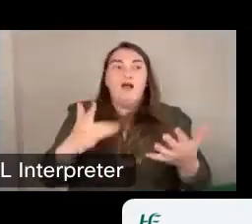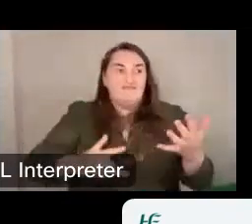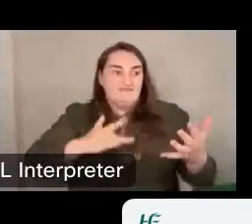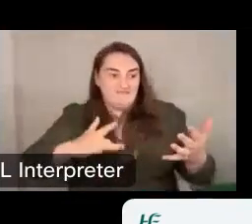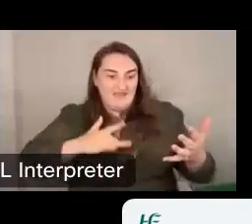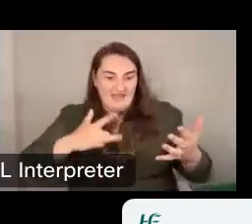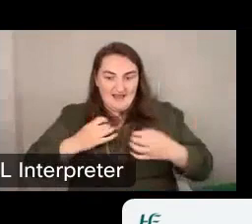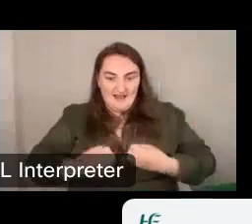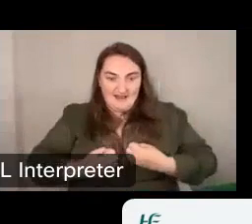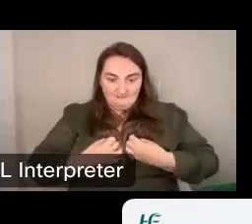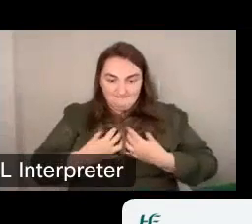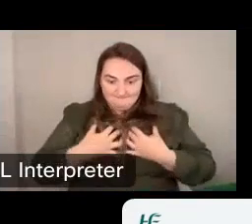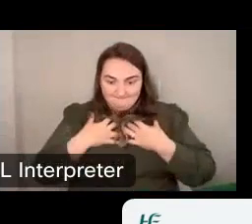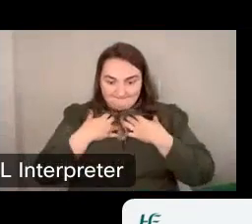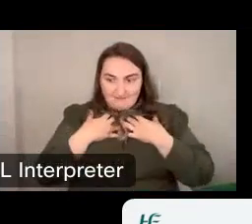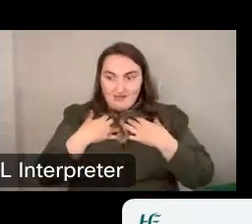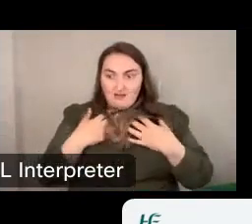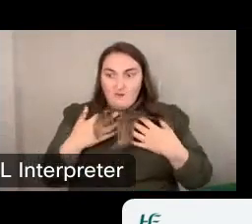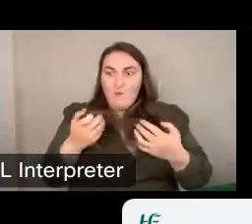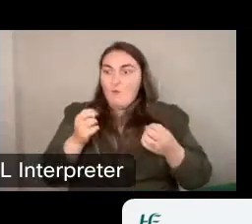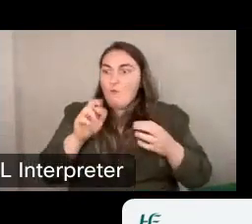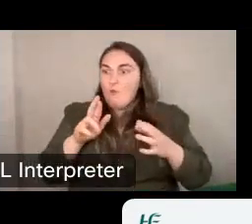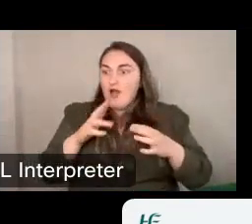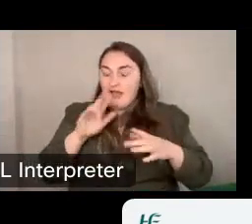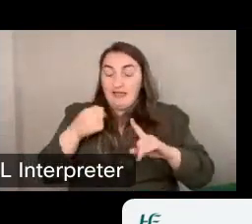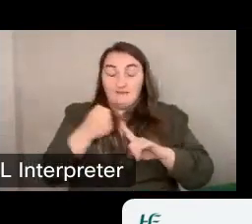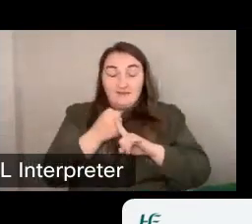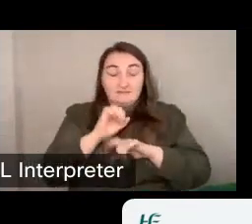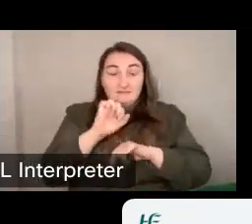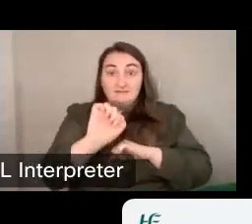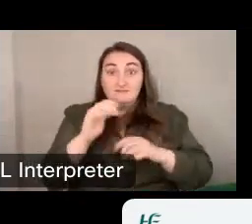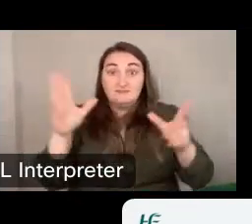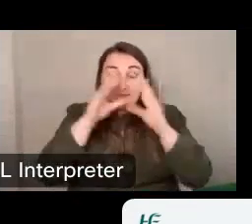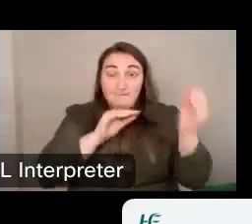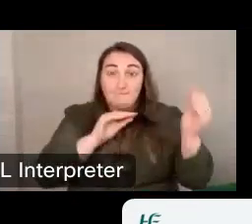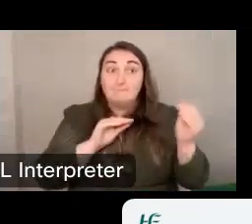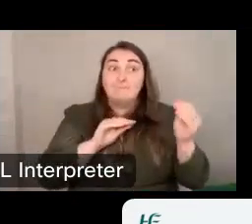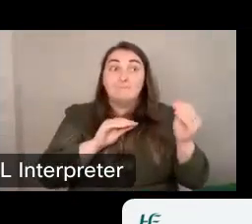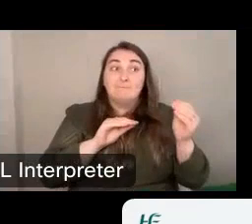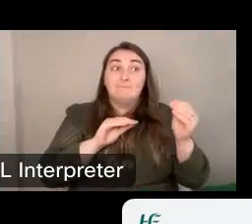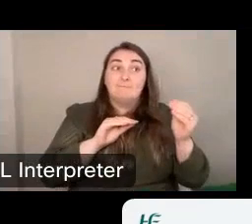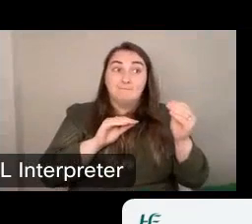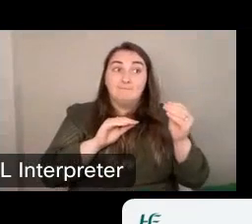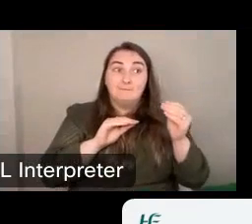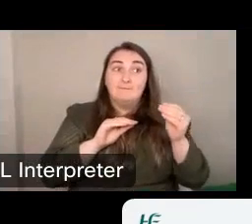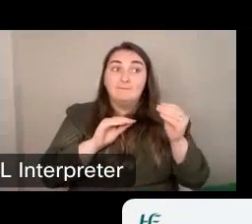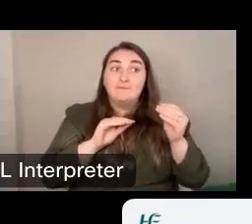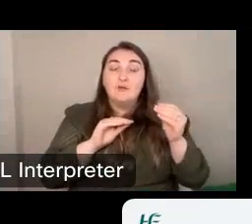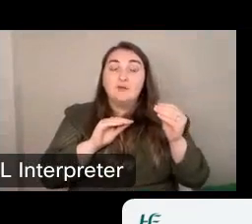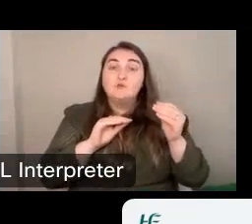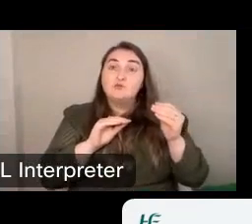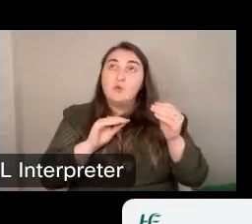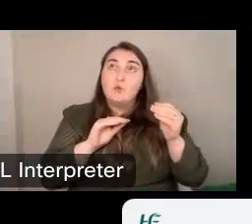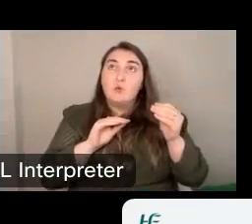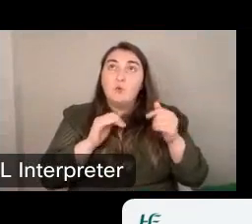states. There might be, you know, or it might be impacting their sleep. They might notice that it's in their interactions with colleagues or